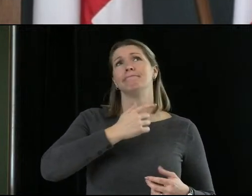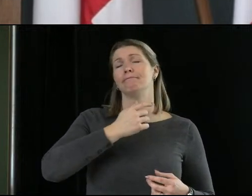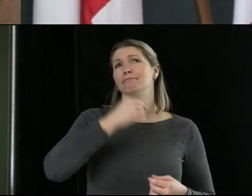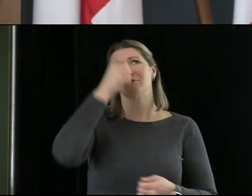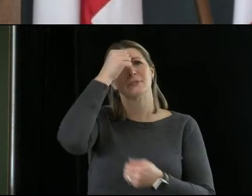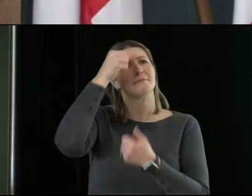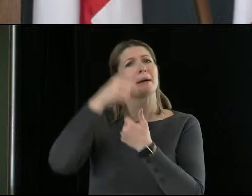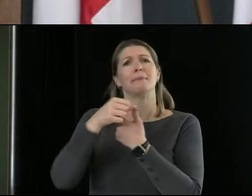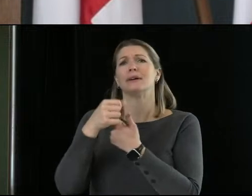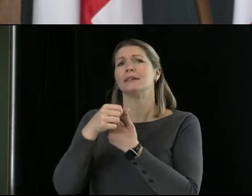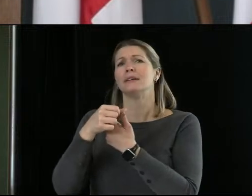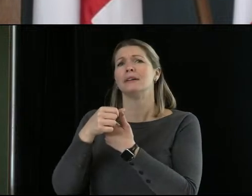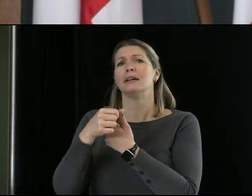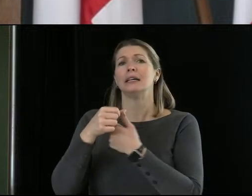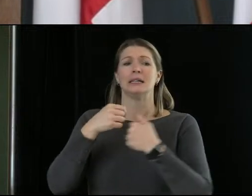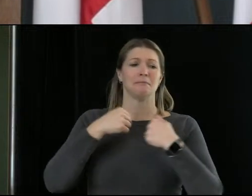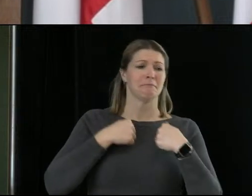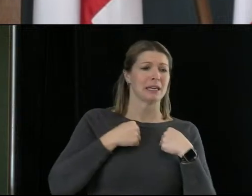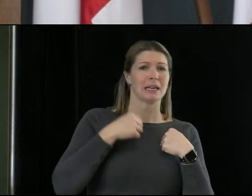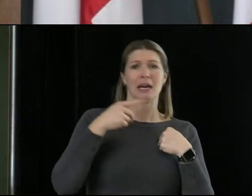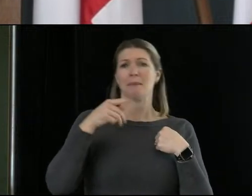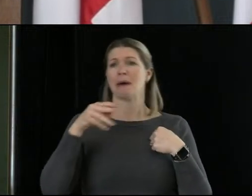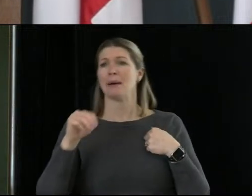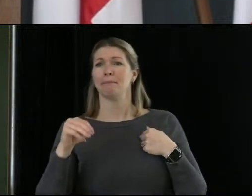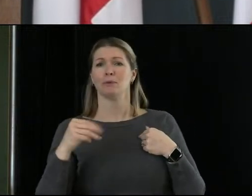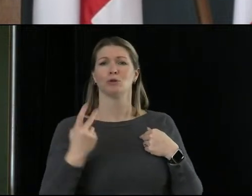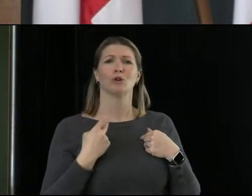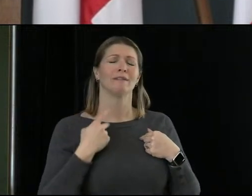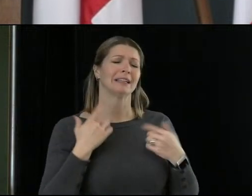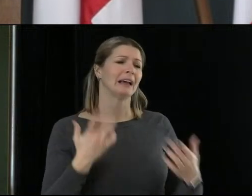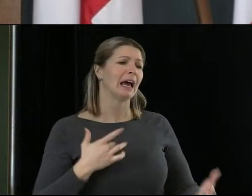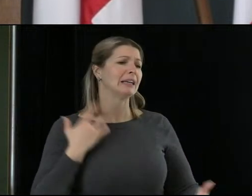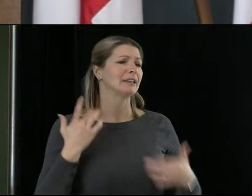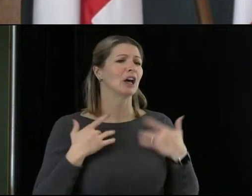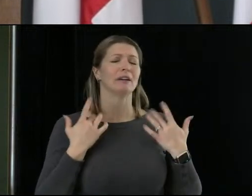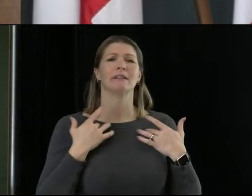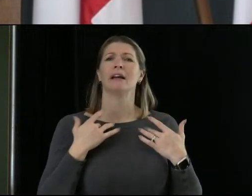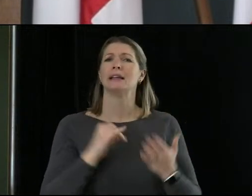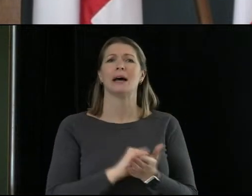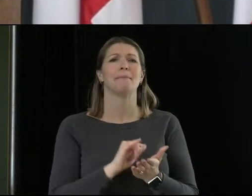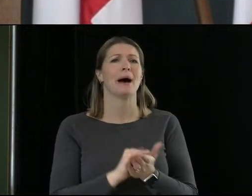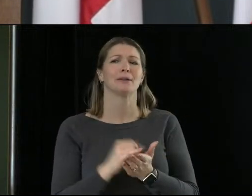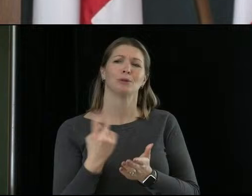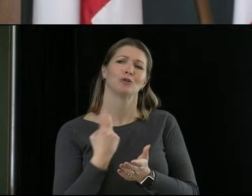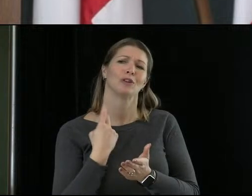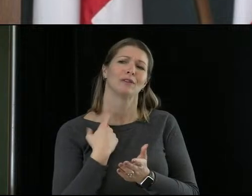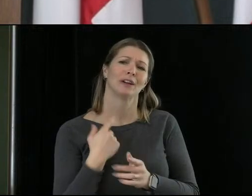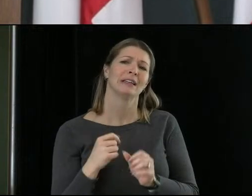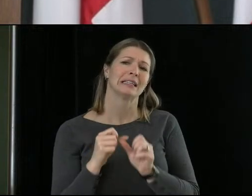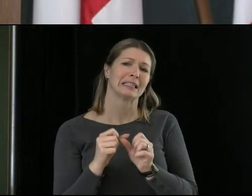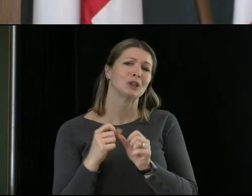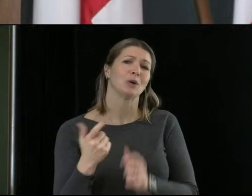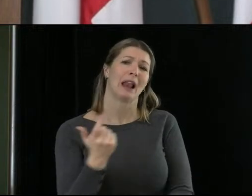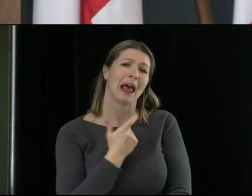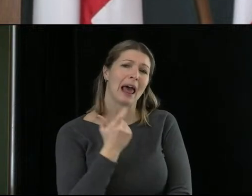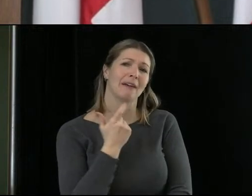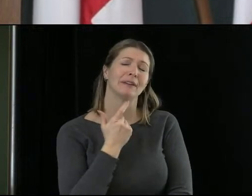Pam and I were so excited, we couldn't stop laughing. Such a happy moment we shared together.